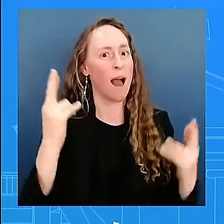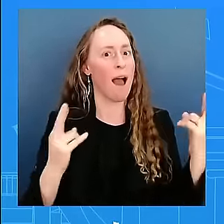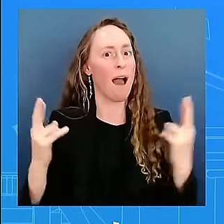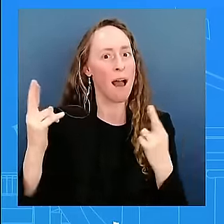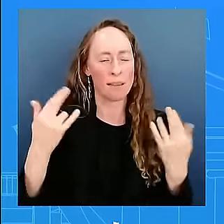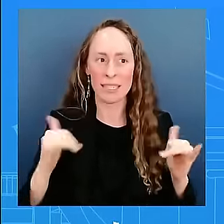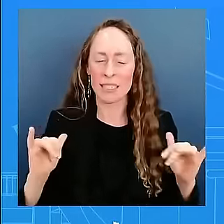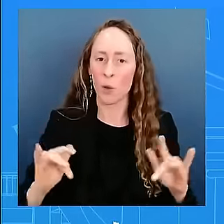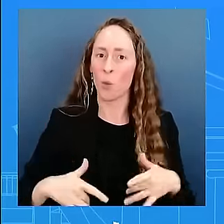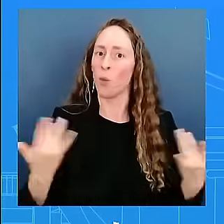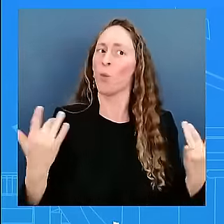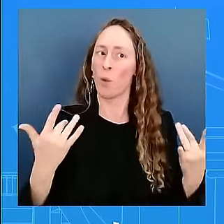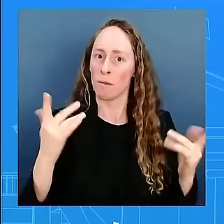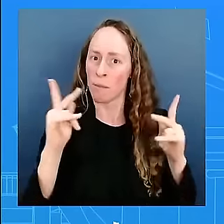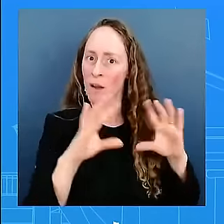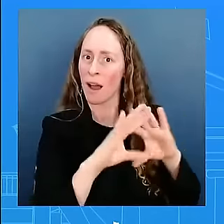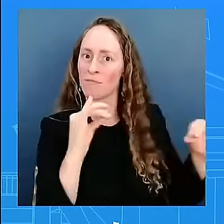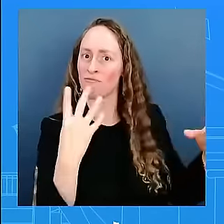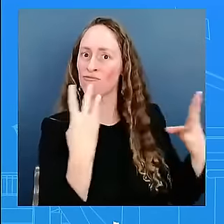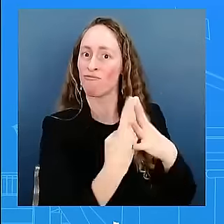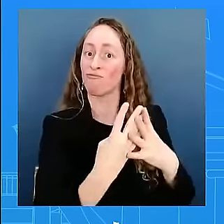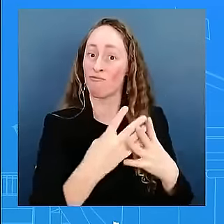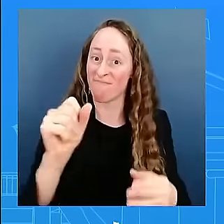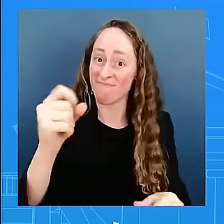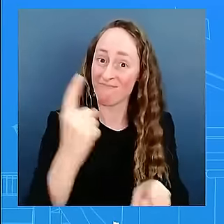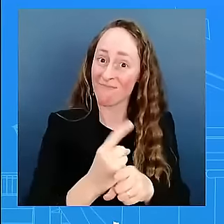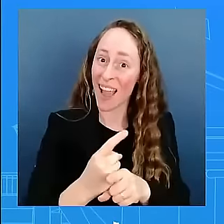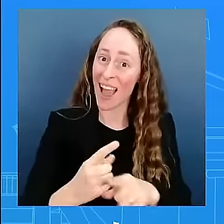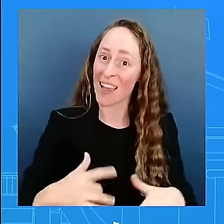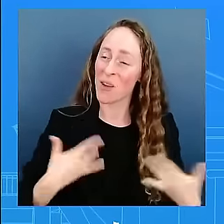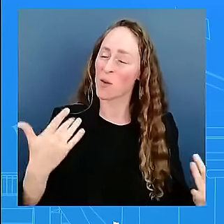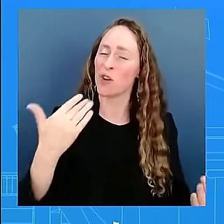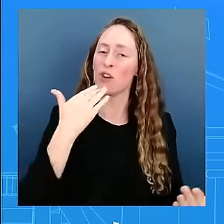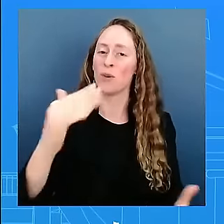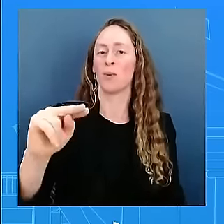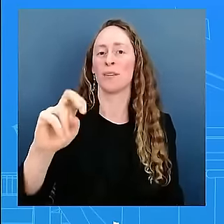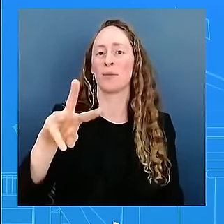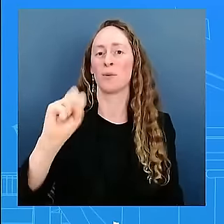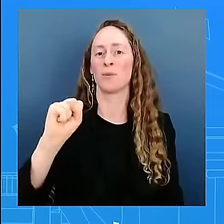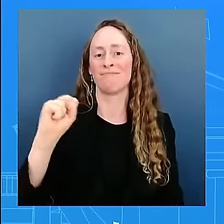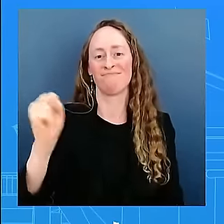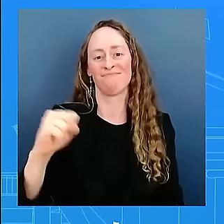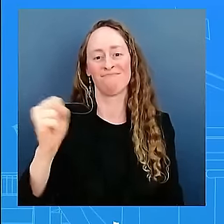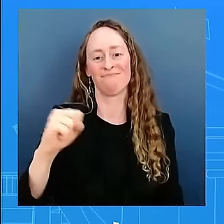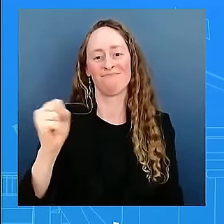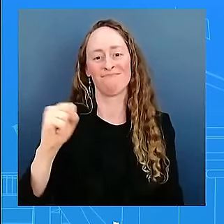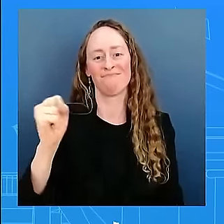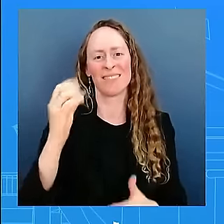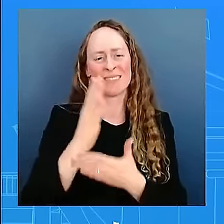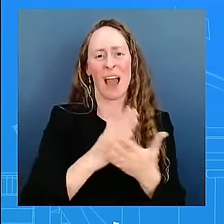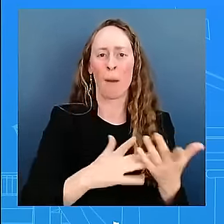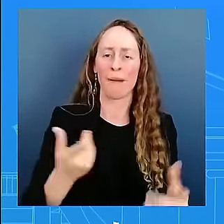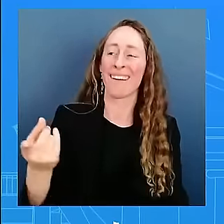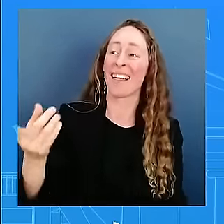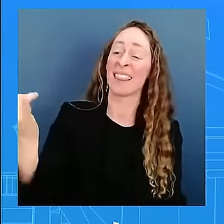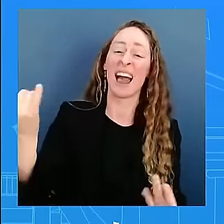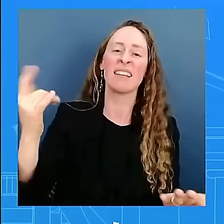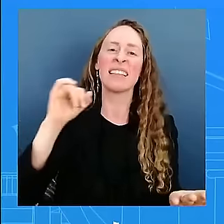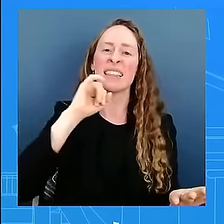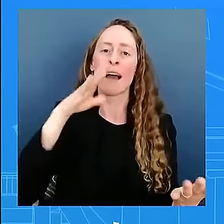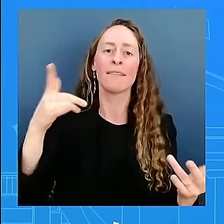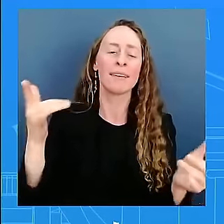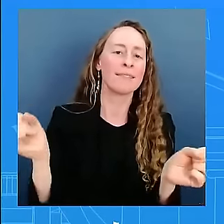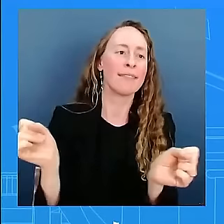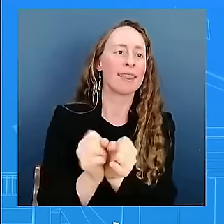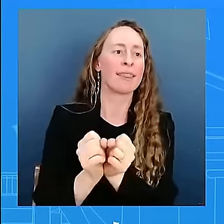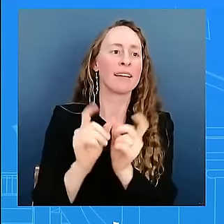we should be very proud of this moment. Look, I've heard the term lame duck. I was asked at the podium if he is a lame duck president. We've been very clear